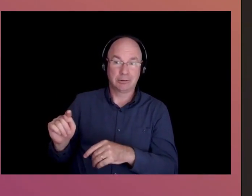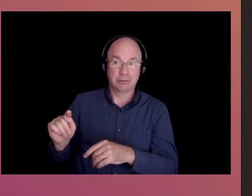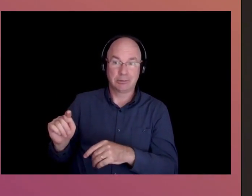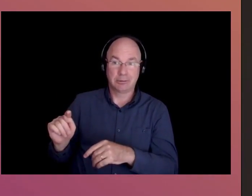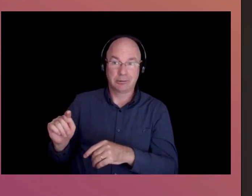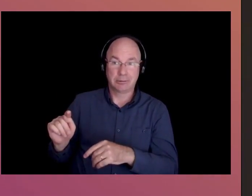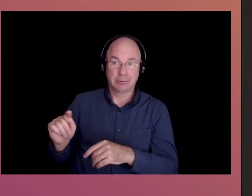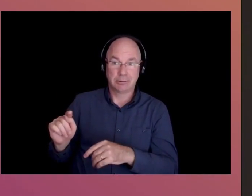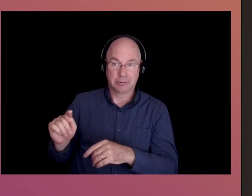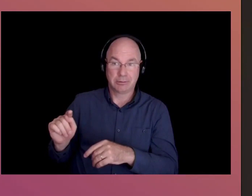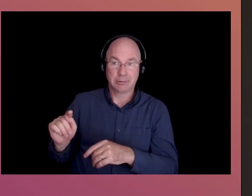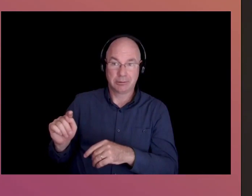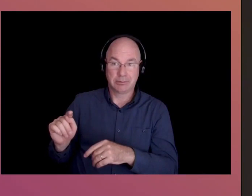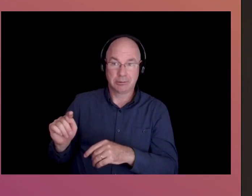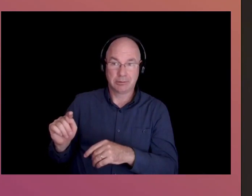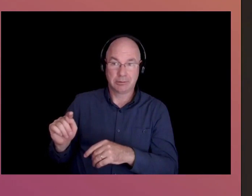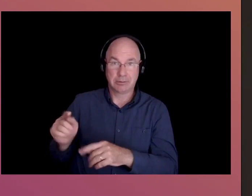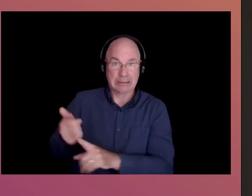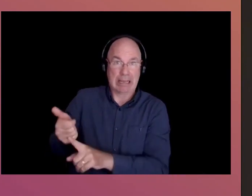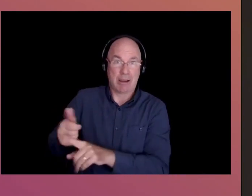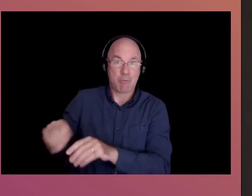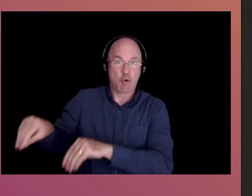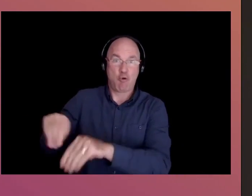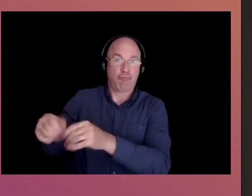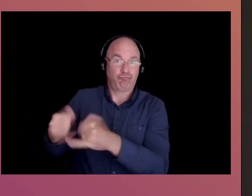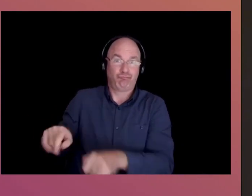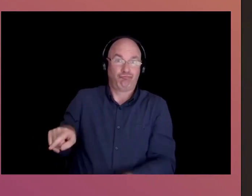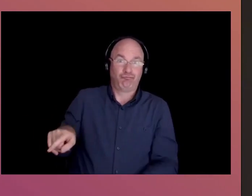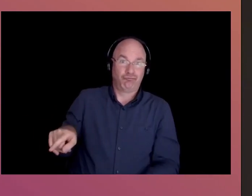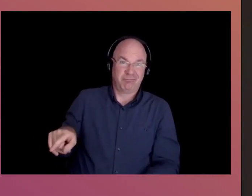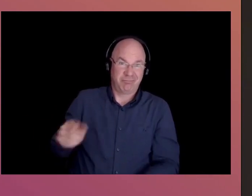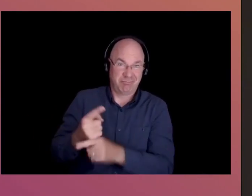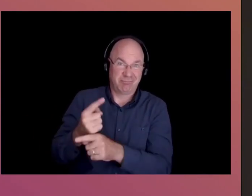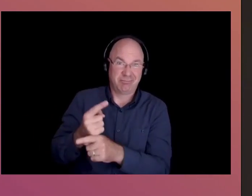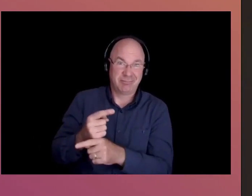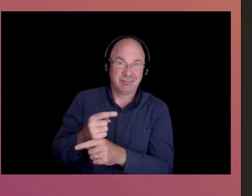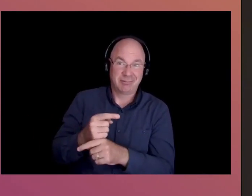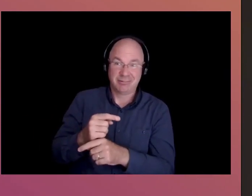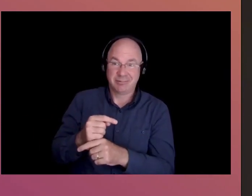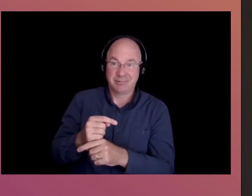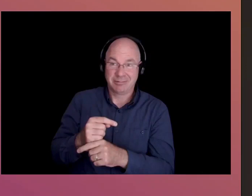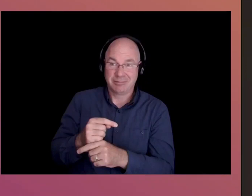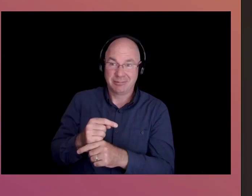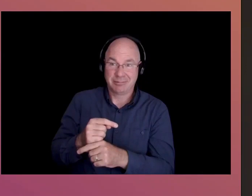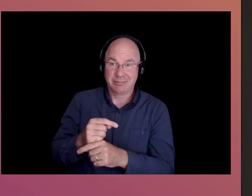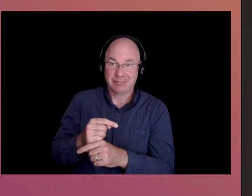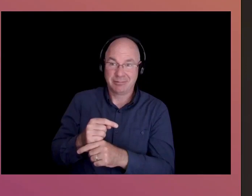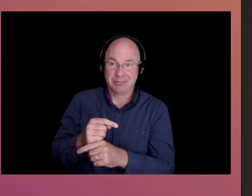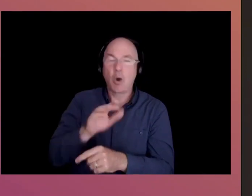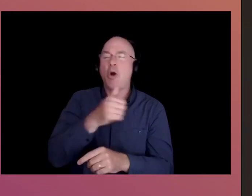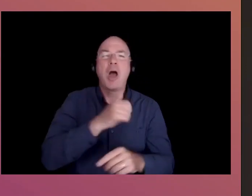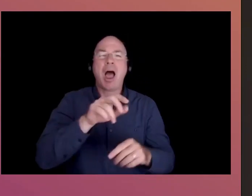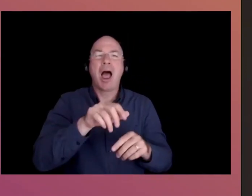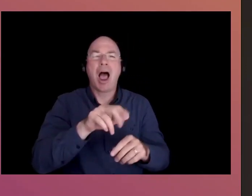moves autonomously. They are not targeting to lead a person.